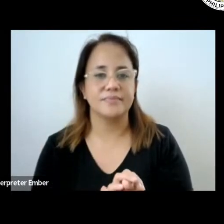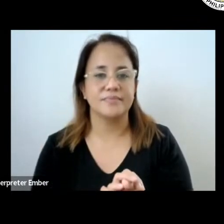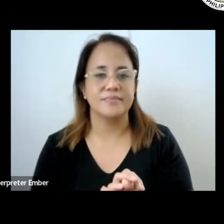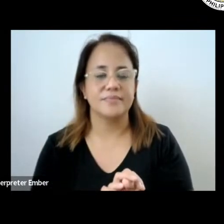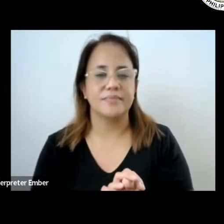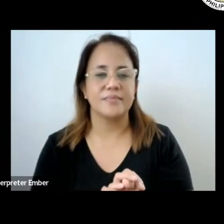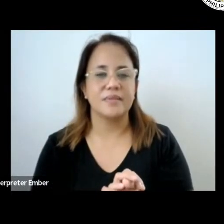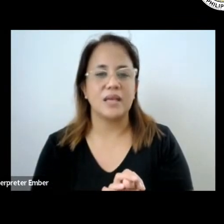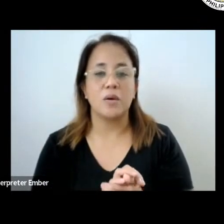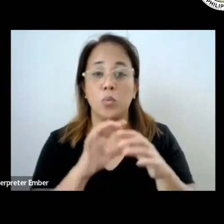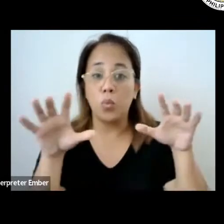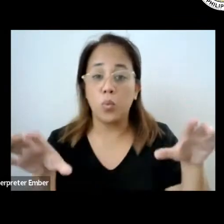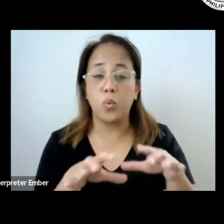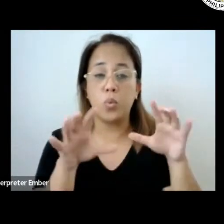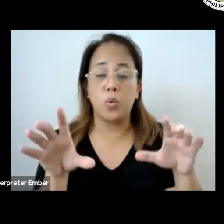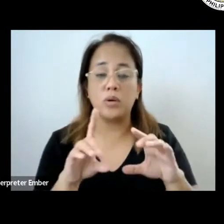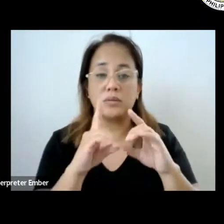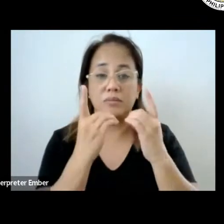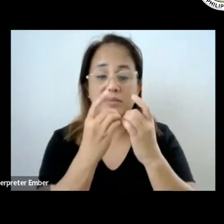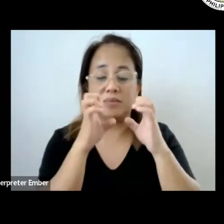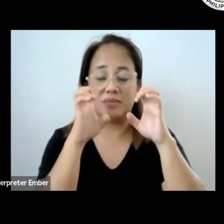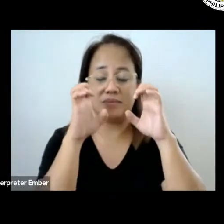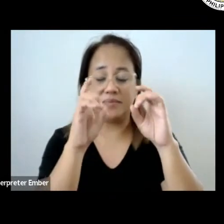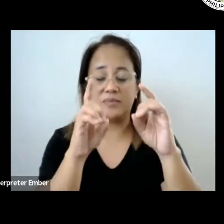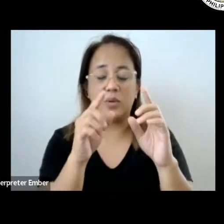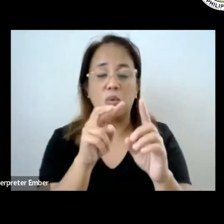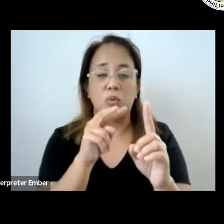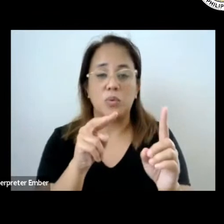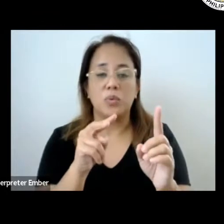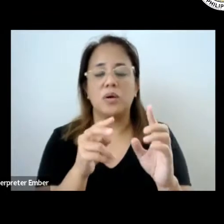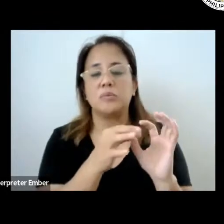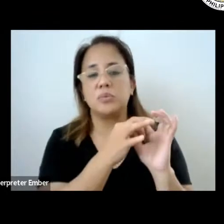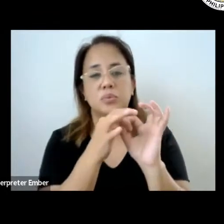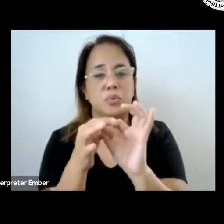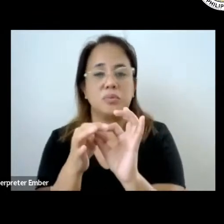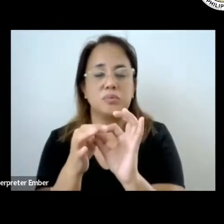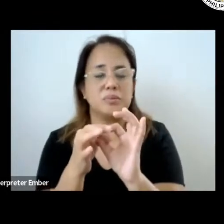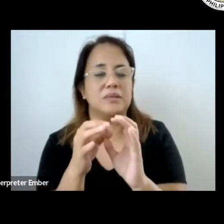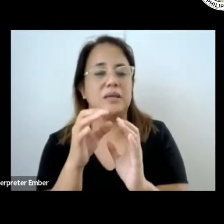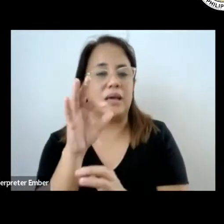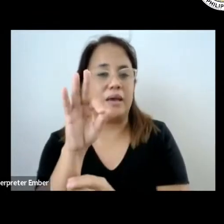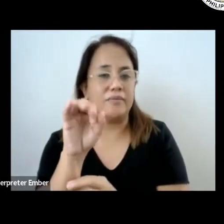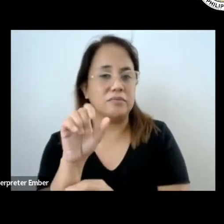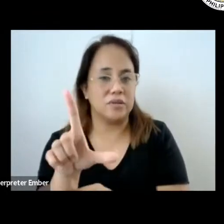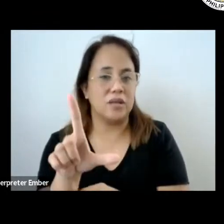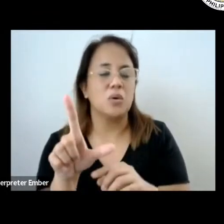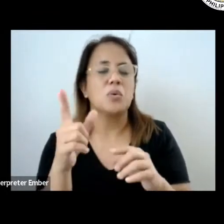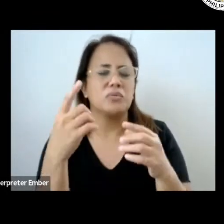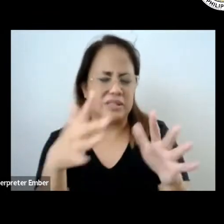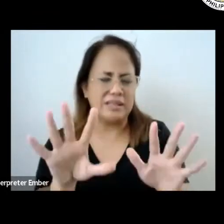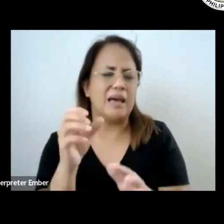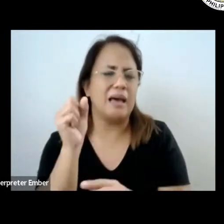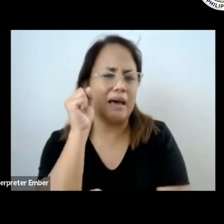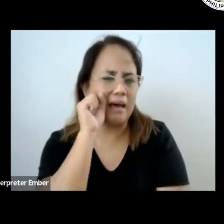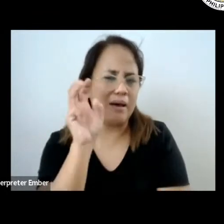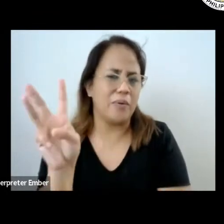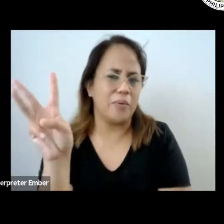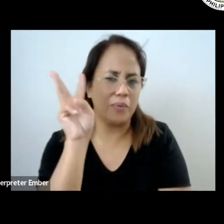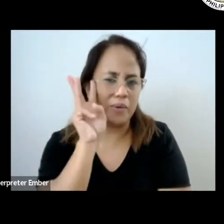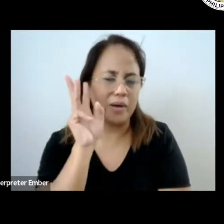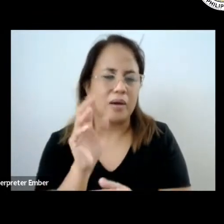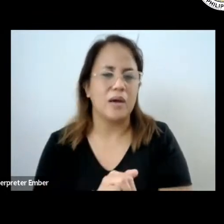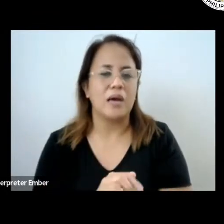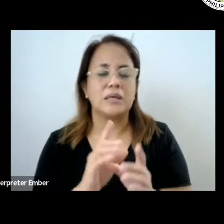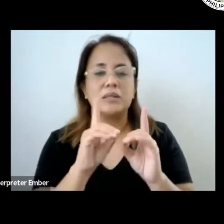Efforts of the DepEd bureaus and agencies in relation to FSL that we are aware of. Bureau